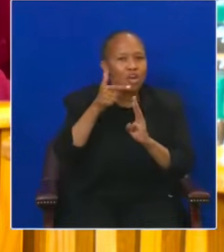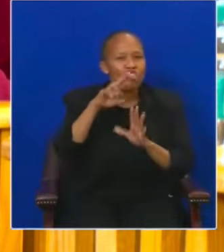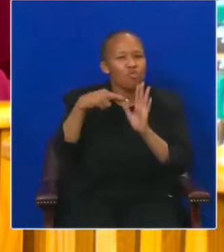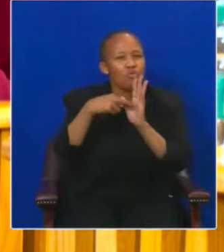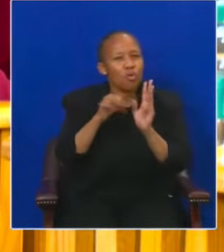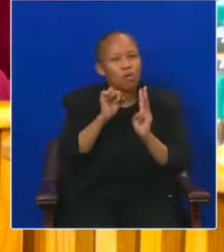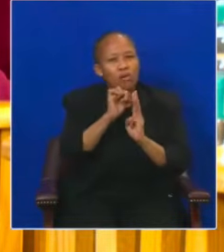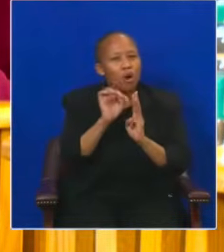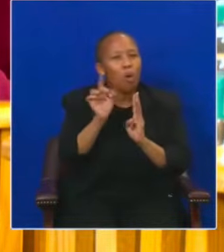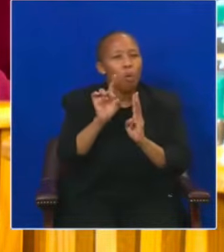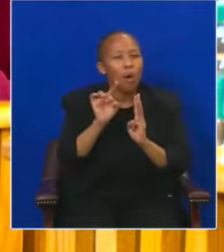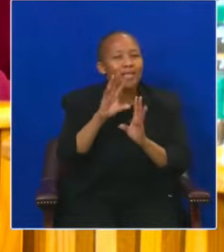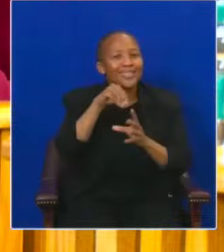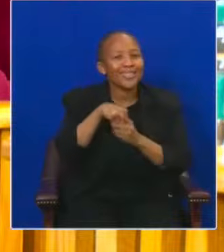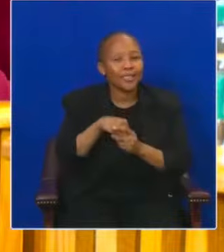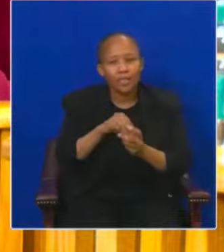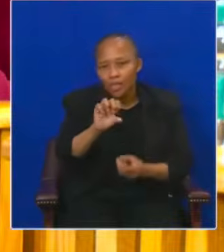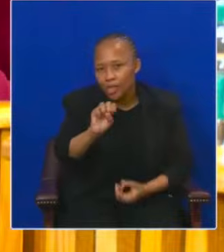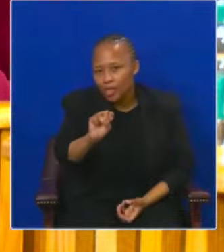General Khan